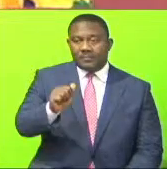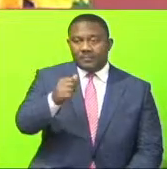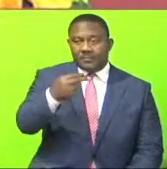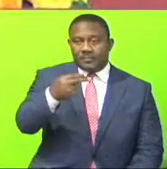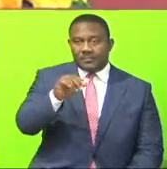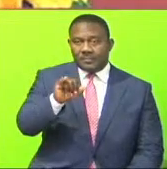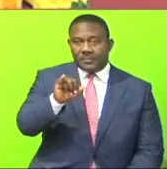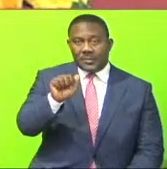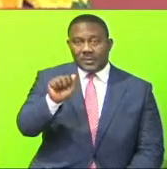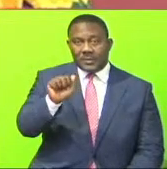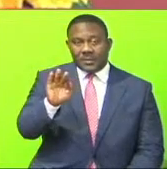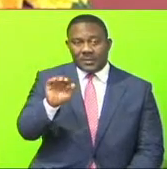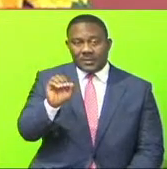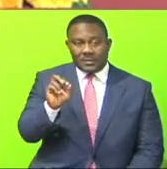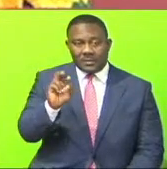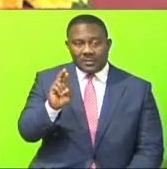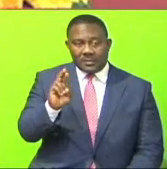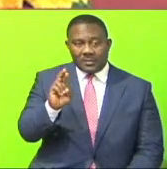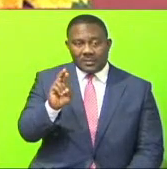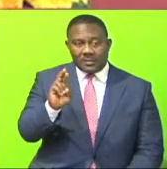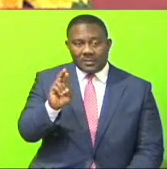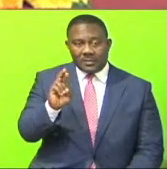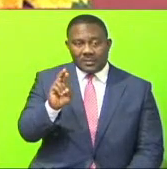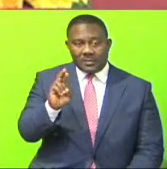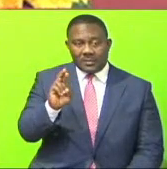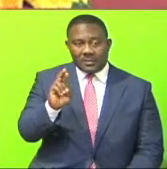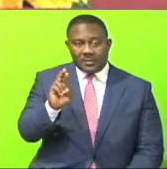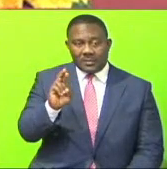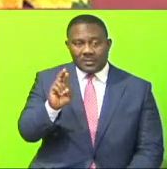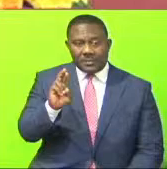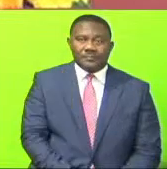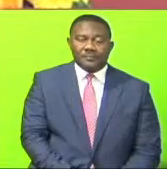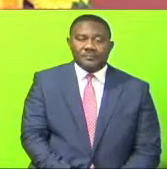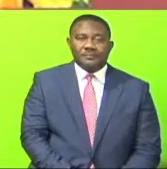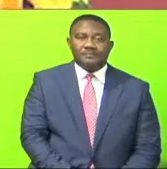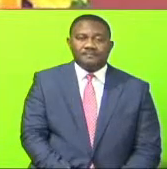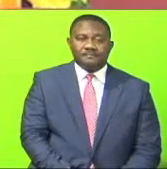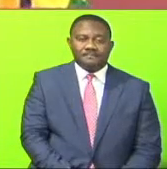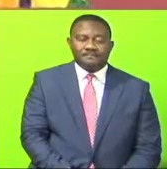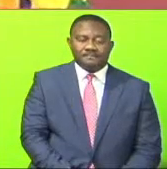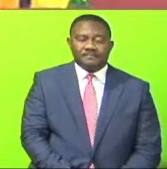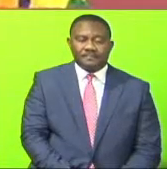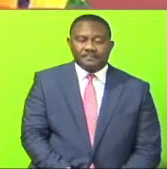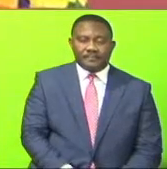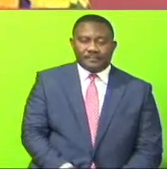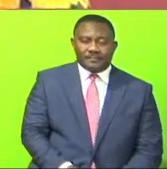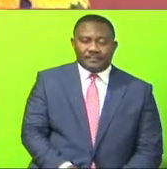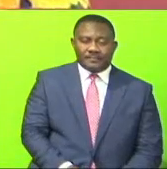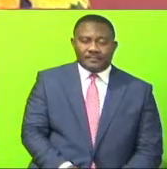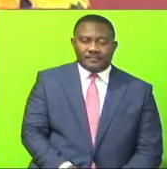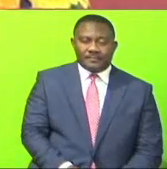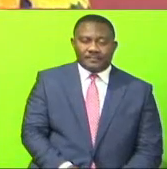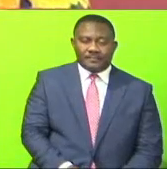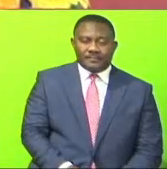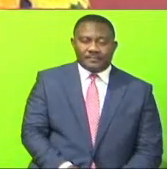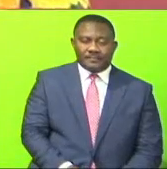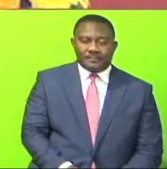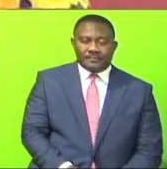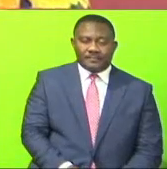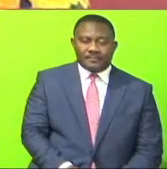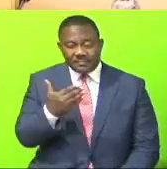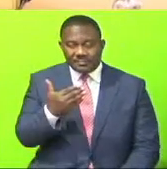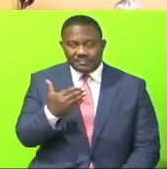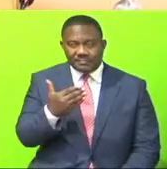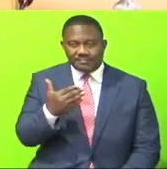thank you very much for giving me the opportunity to comment on the statement ably made by the